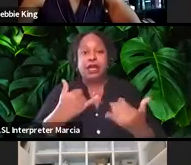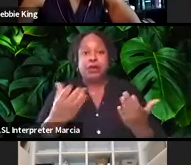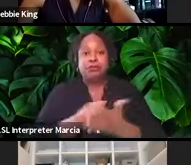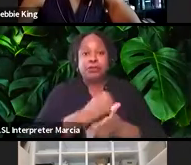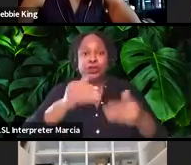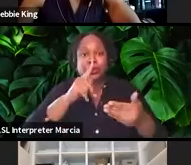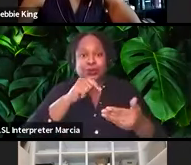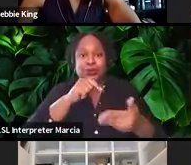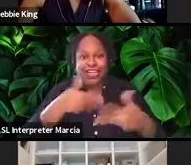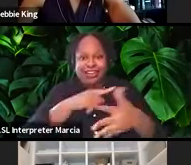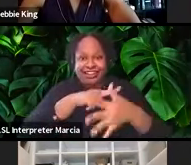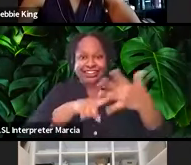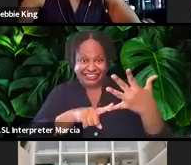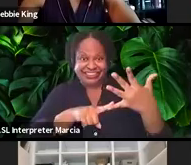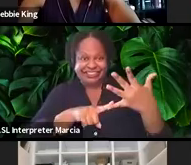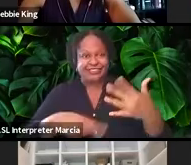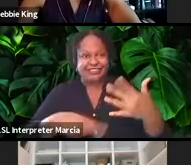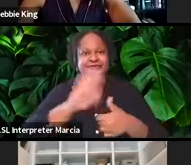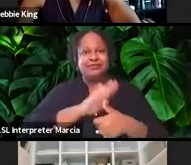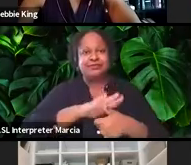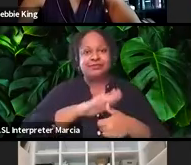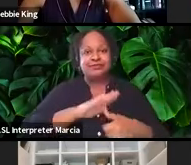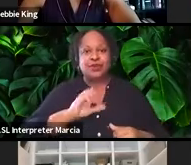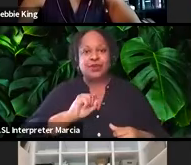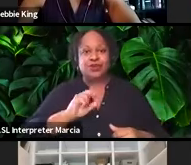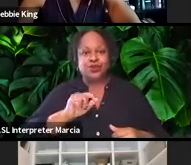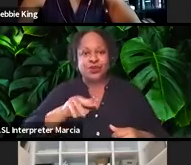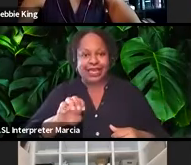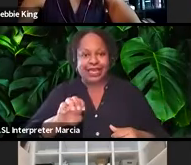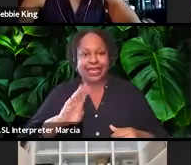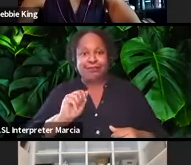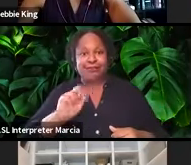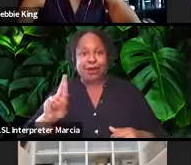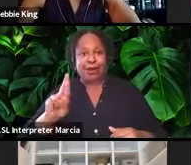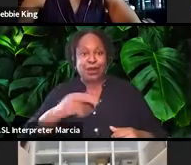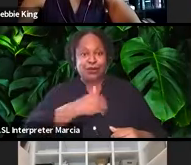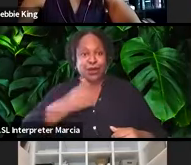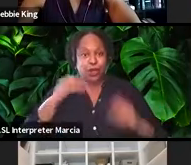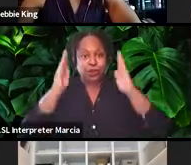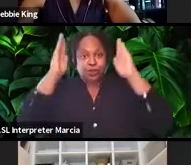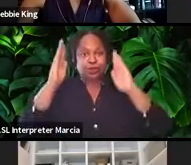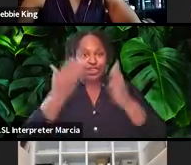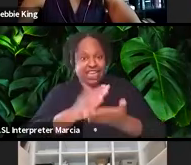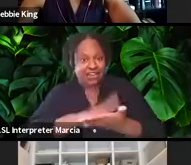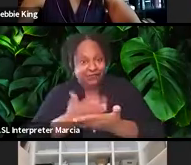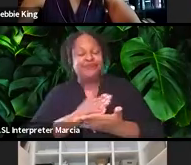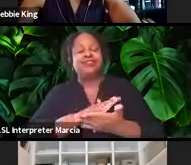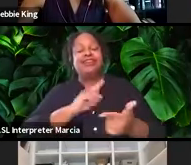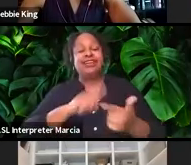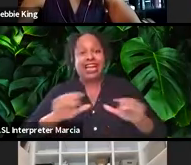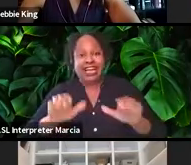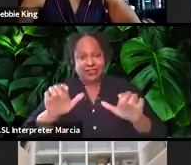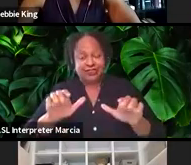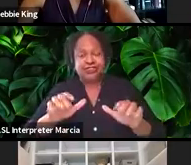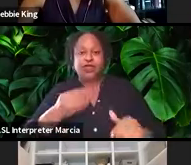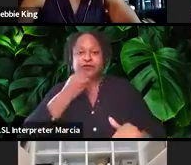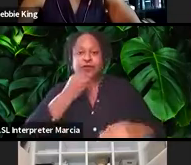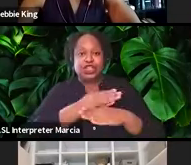to you, first of all. First, we have Suzanne Barr, Toronto chef, activist, and FoodShare board member.